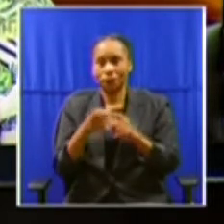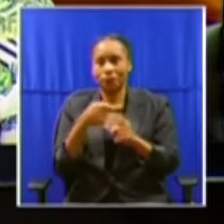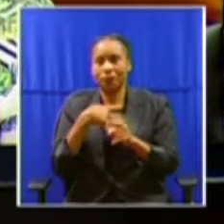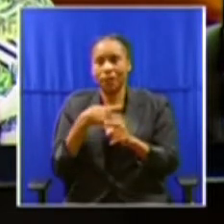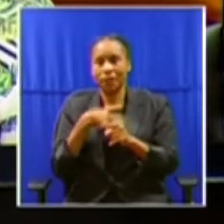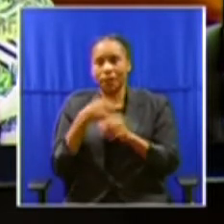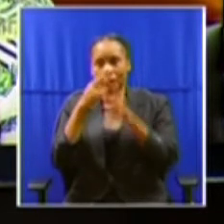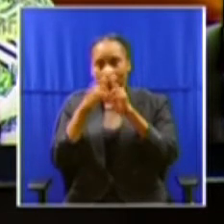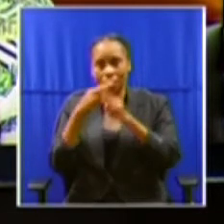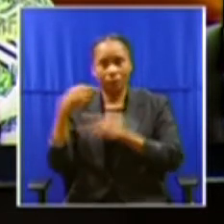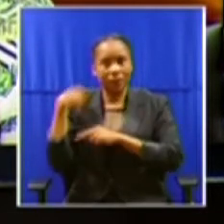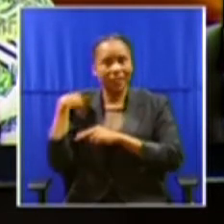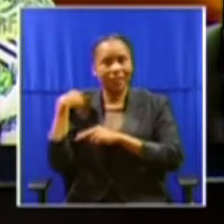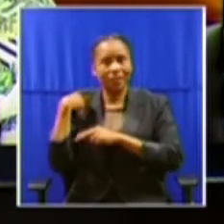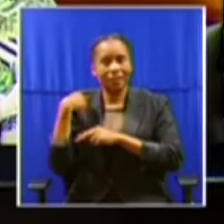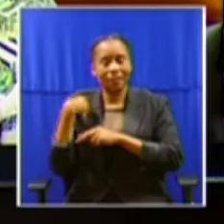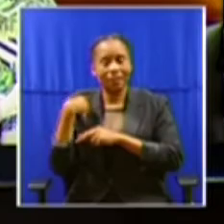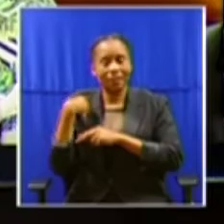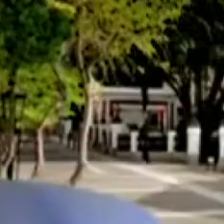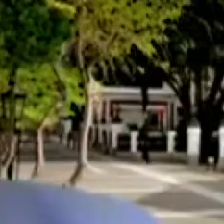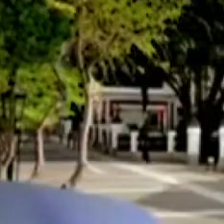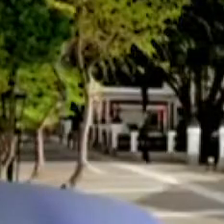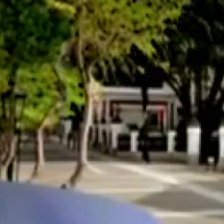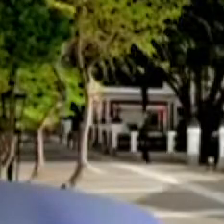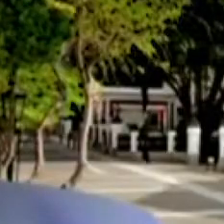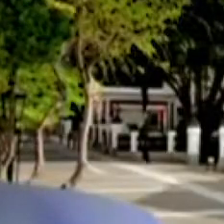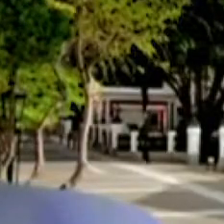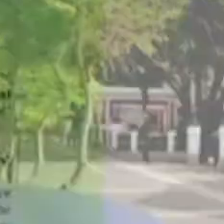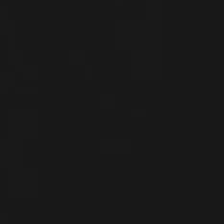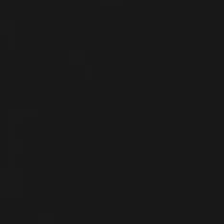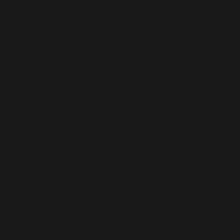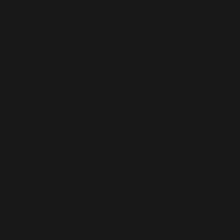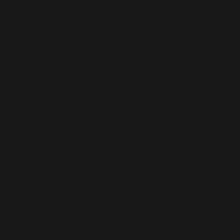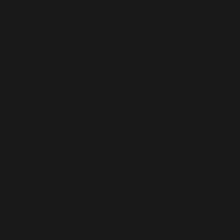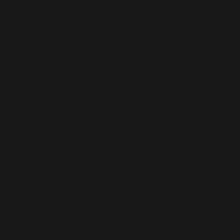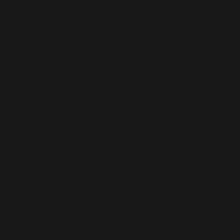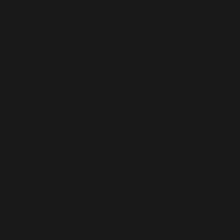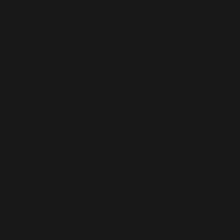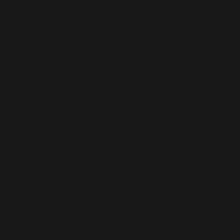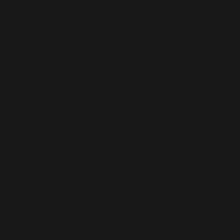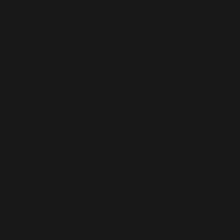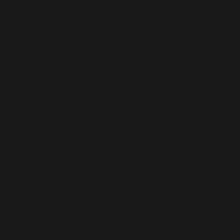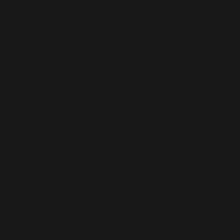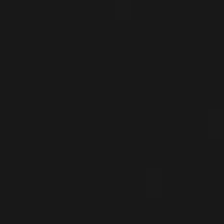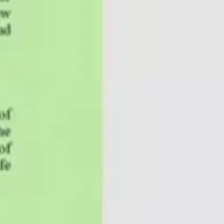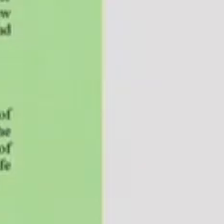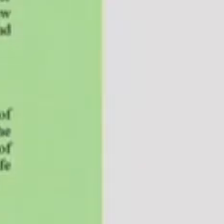of Home Affairs. Thank you, Honorable Chair.